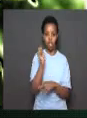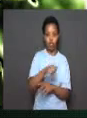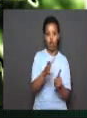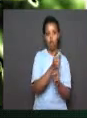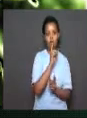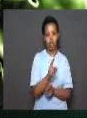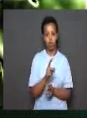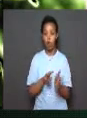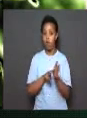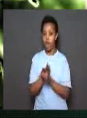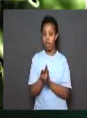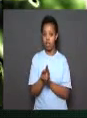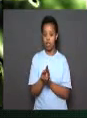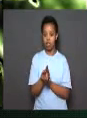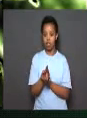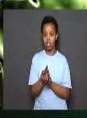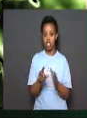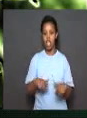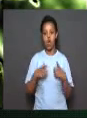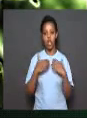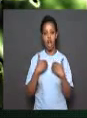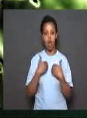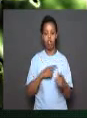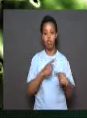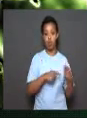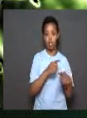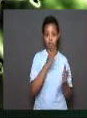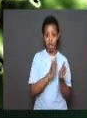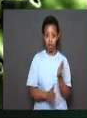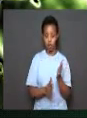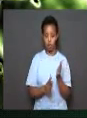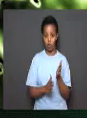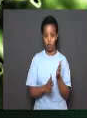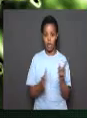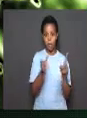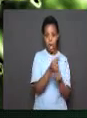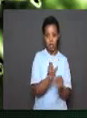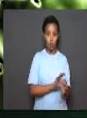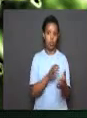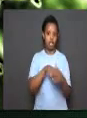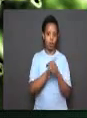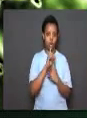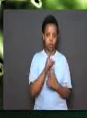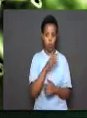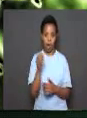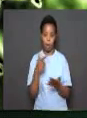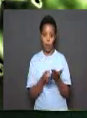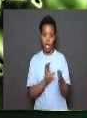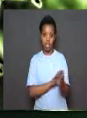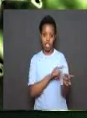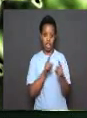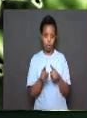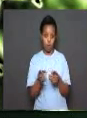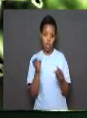Viruses take over the metabolic process of the cells they invade and make the cells